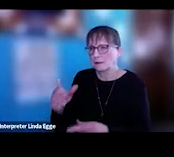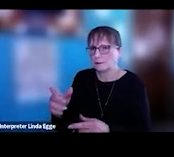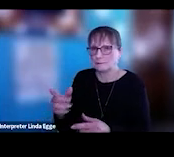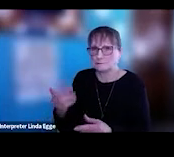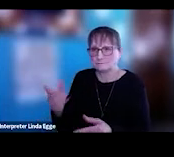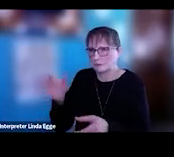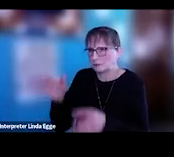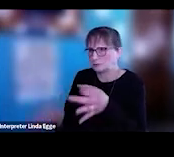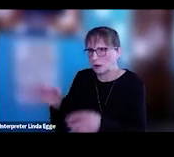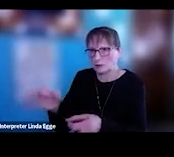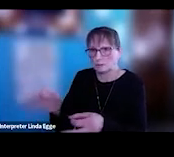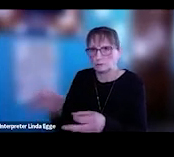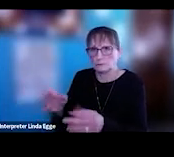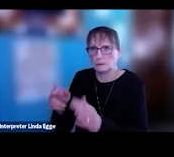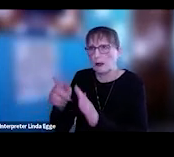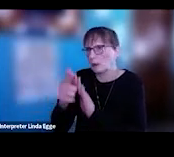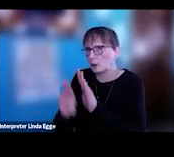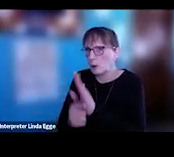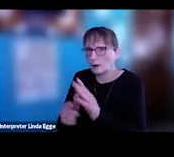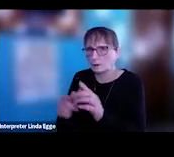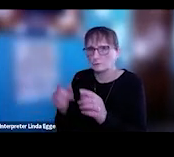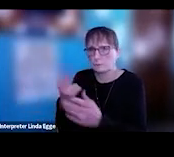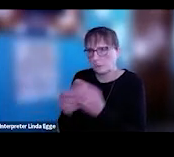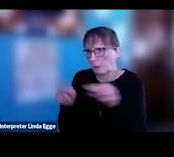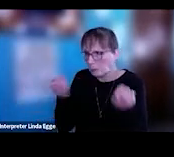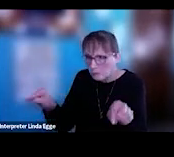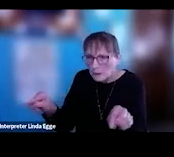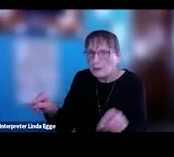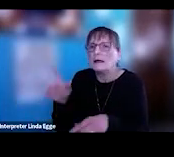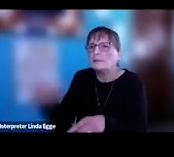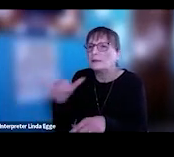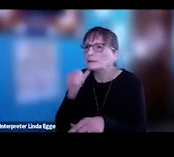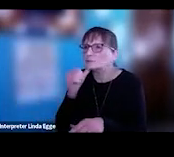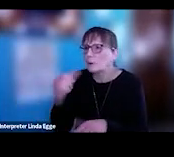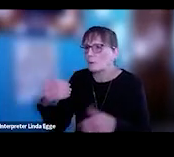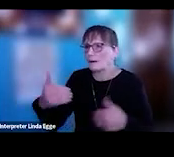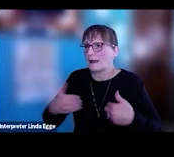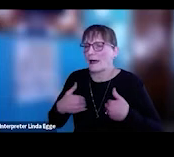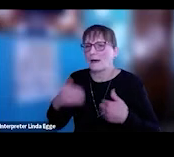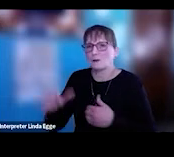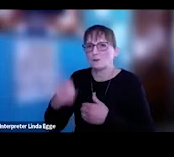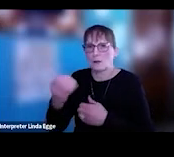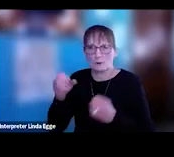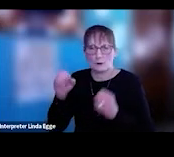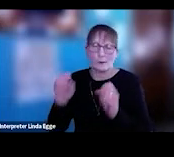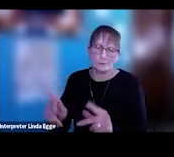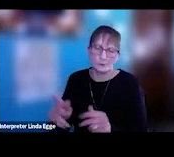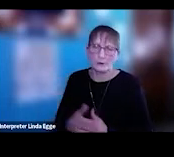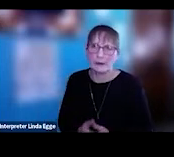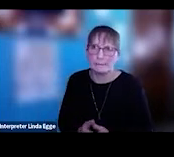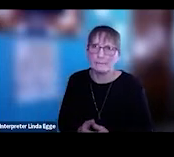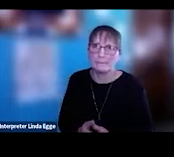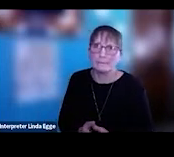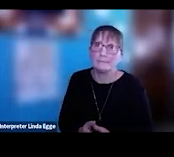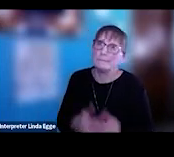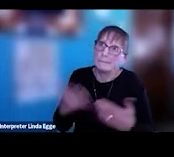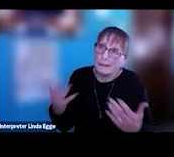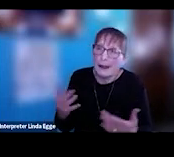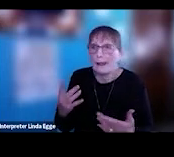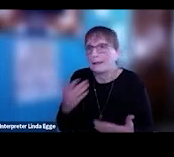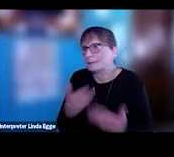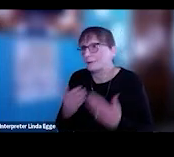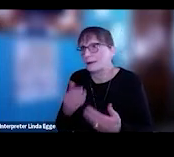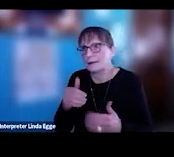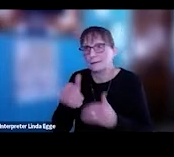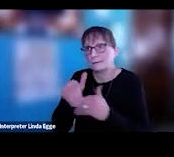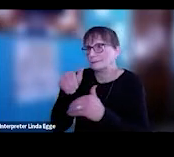a judge decides that they don't have another chance and they're either sent to jail